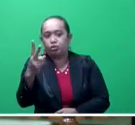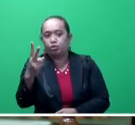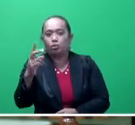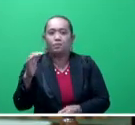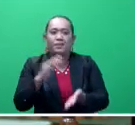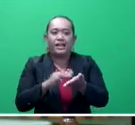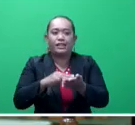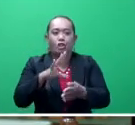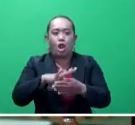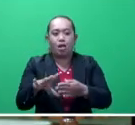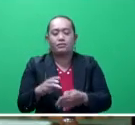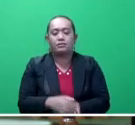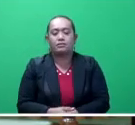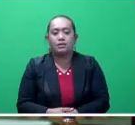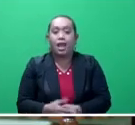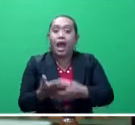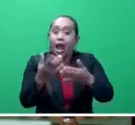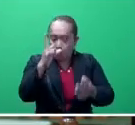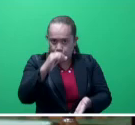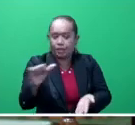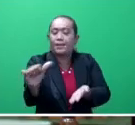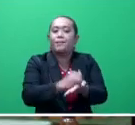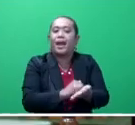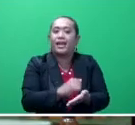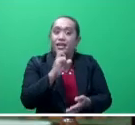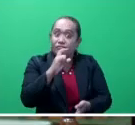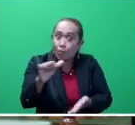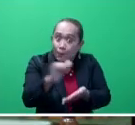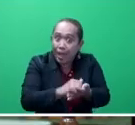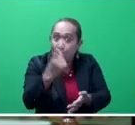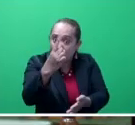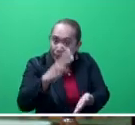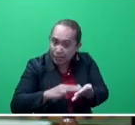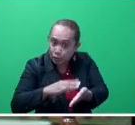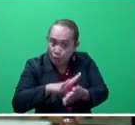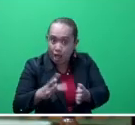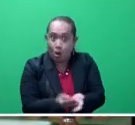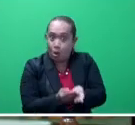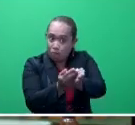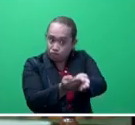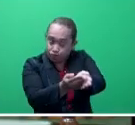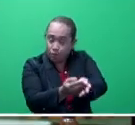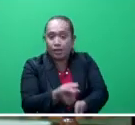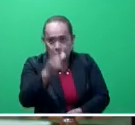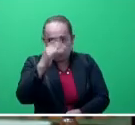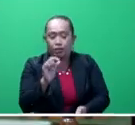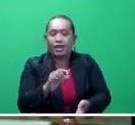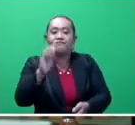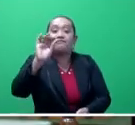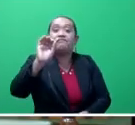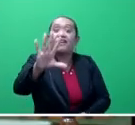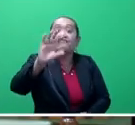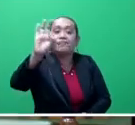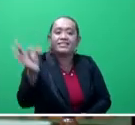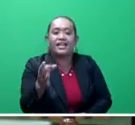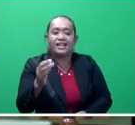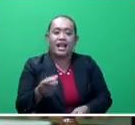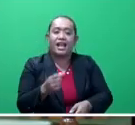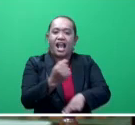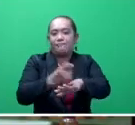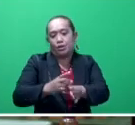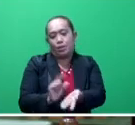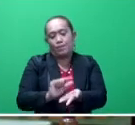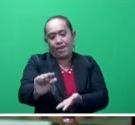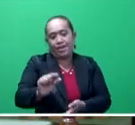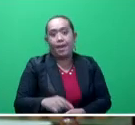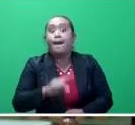$500,000. If they buy a vessel for $1 million, they will get 5% of that paid for by government. To qualify,